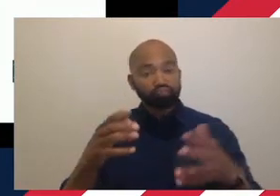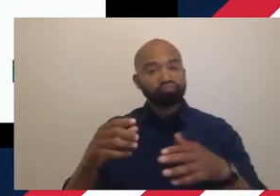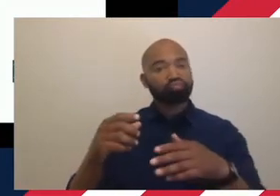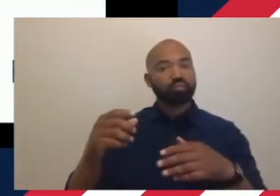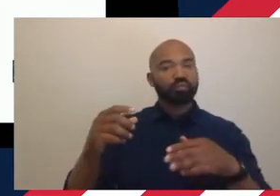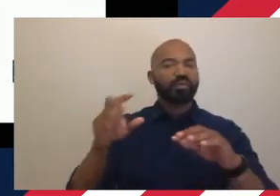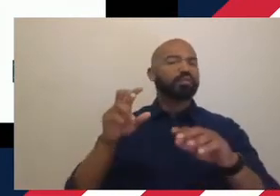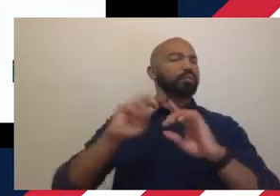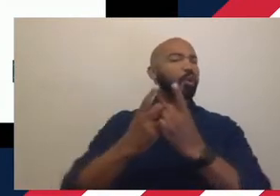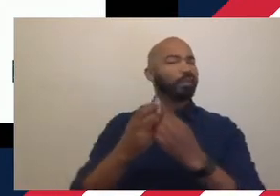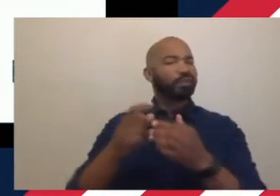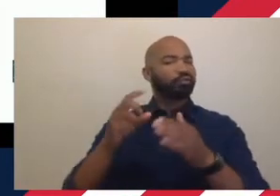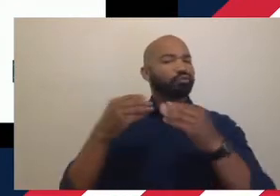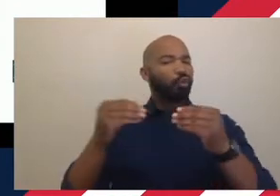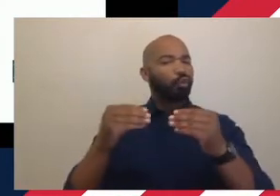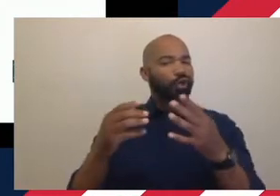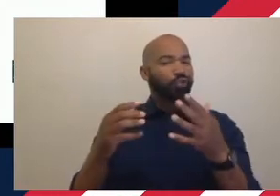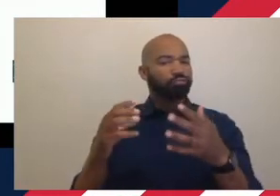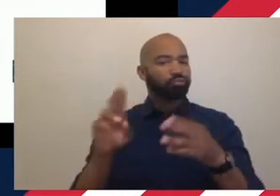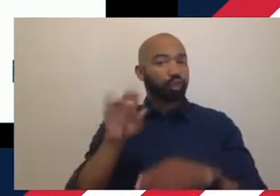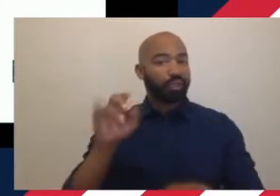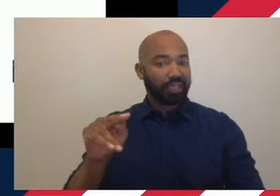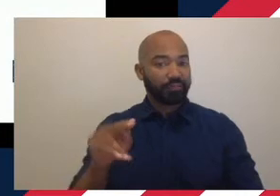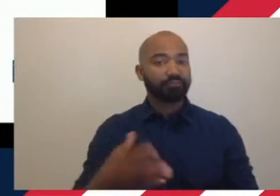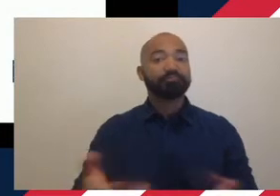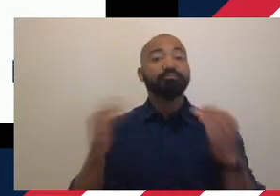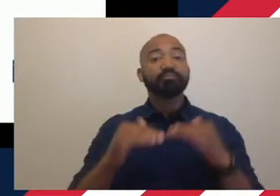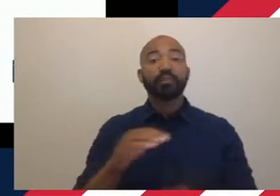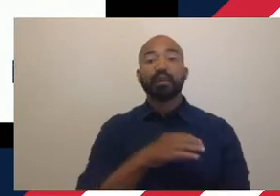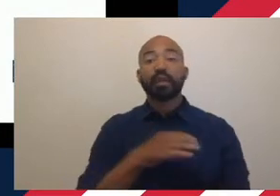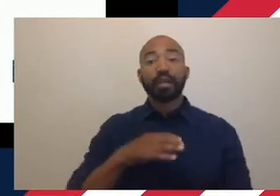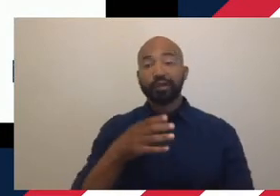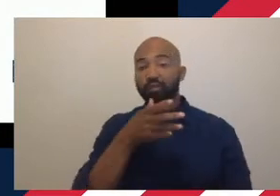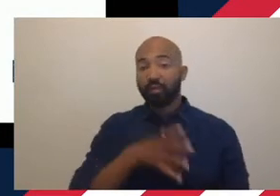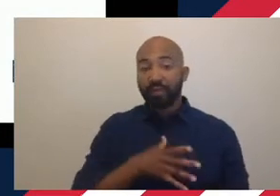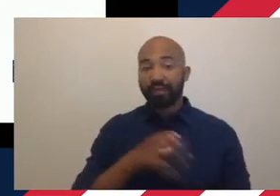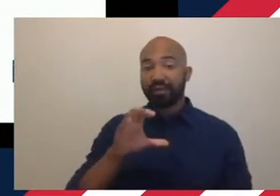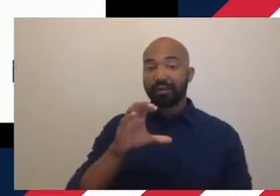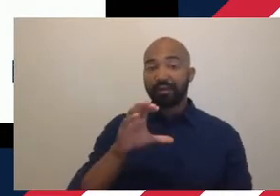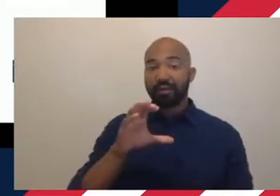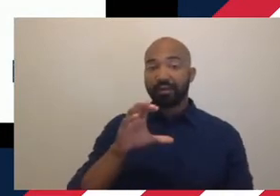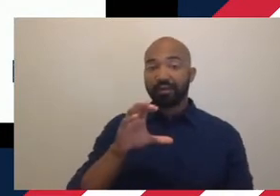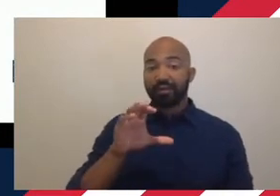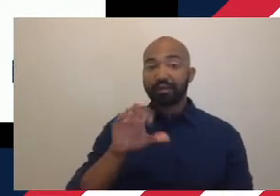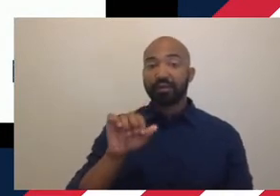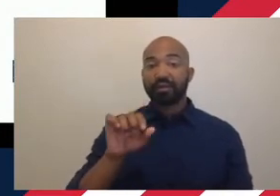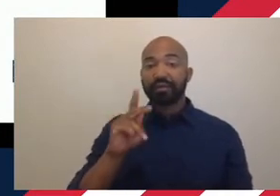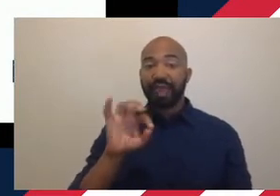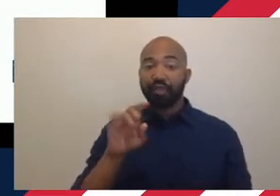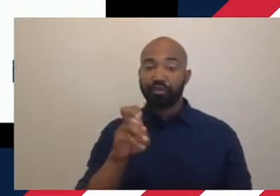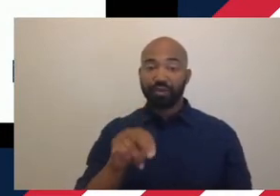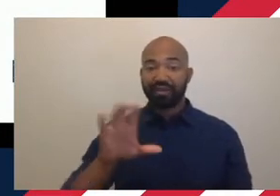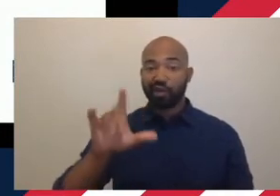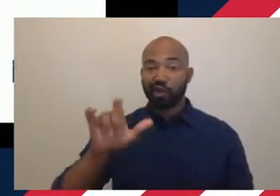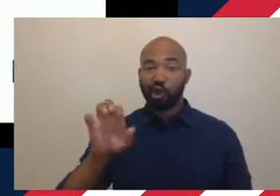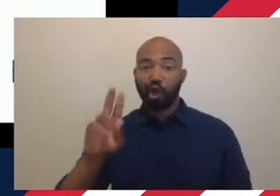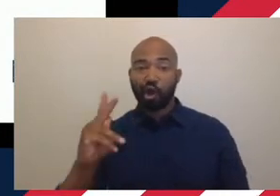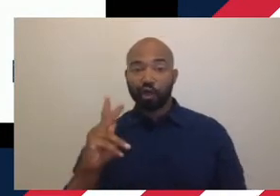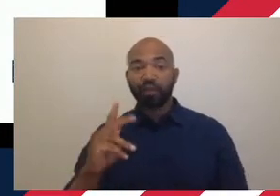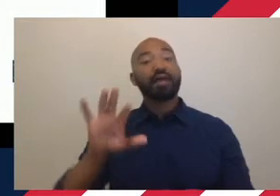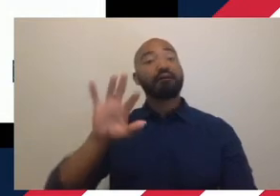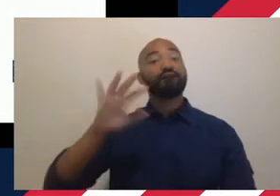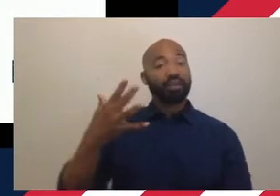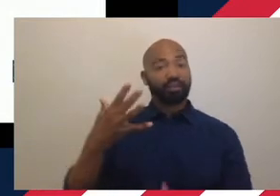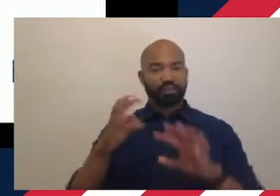Union, hails from New York. Congresswoman Catherine Clark of Massachusetts represents the 5th Congressional